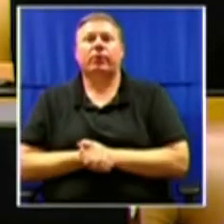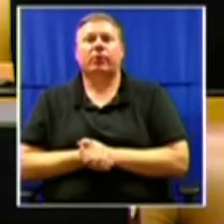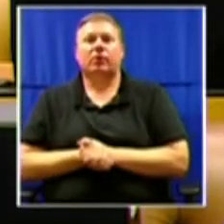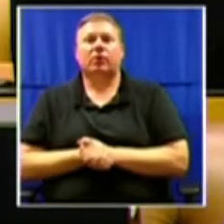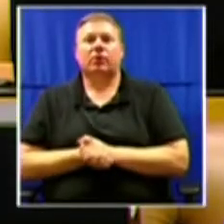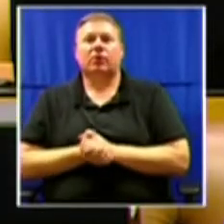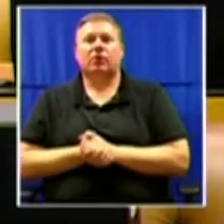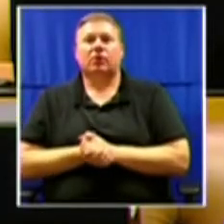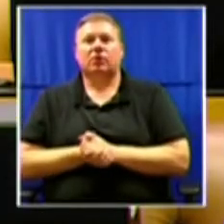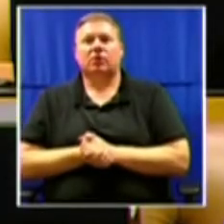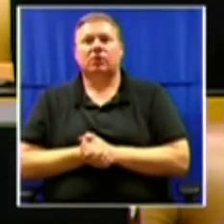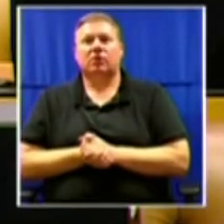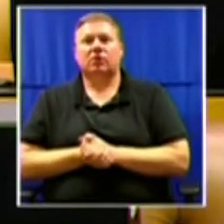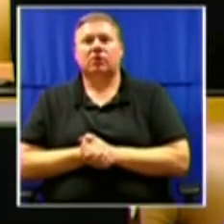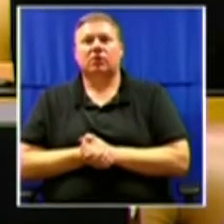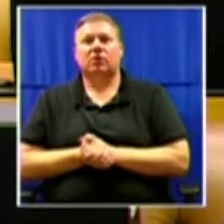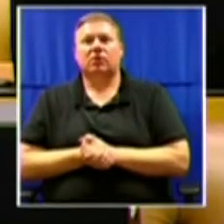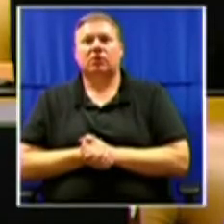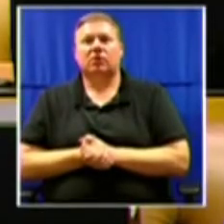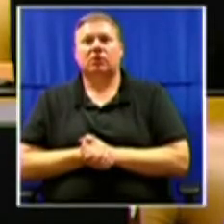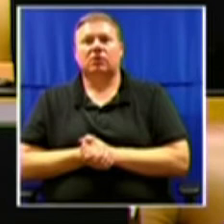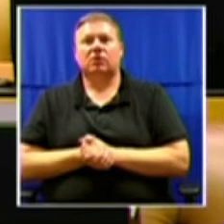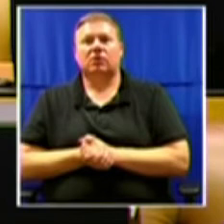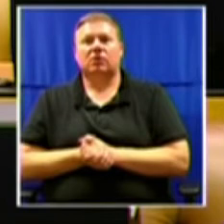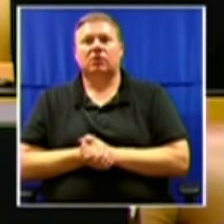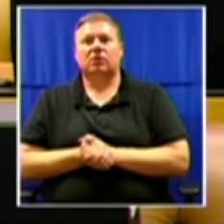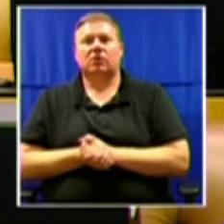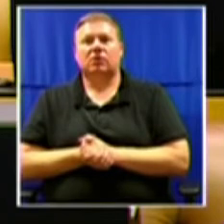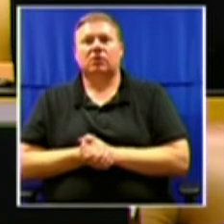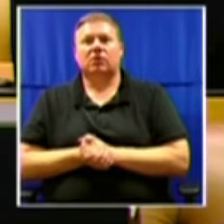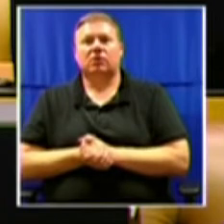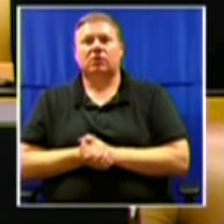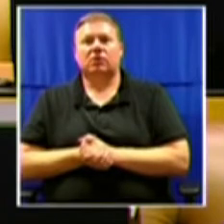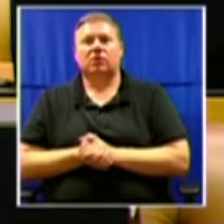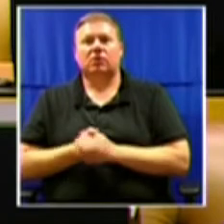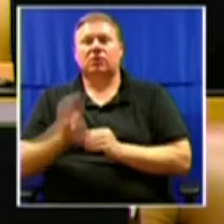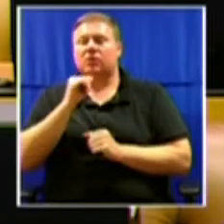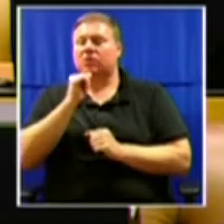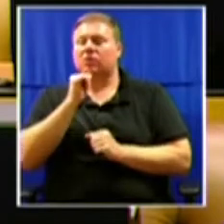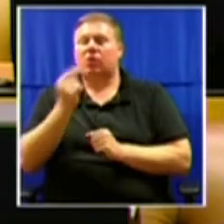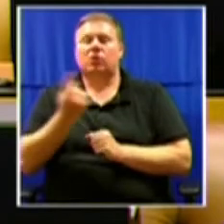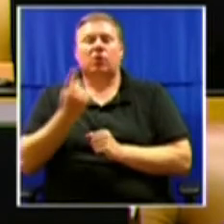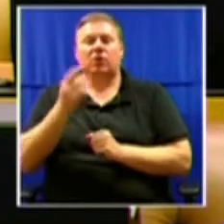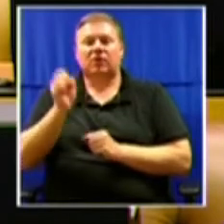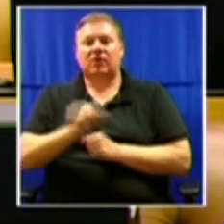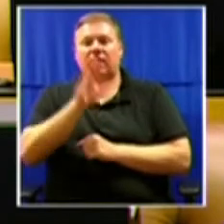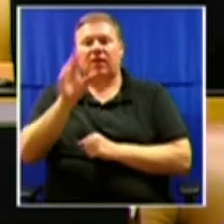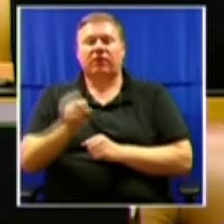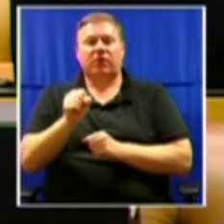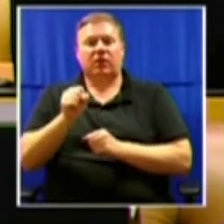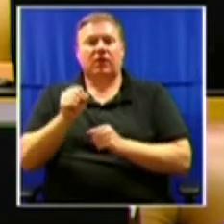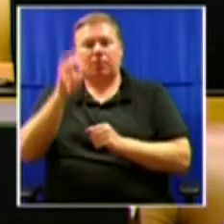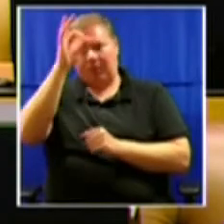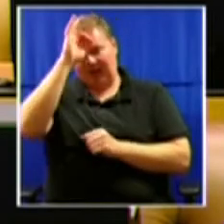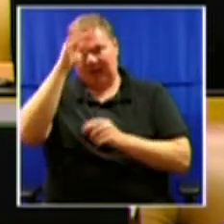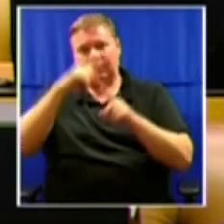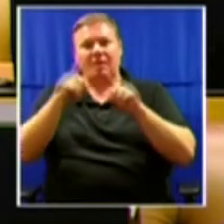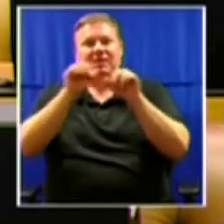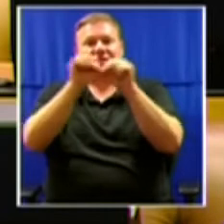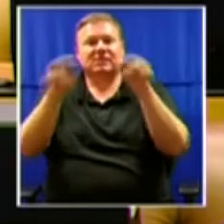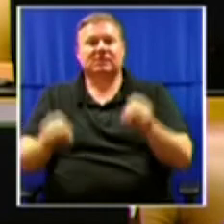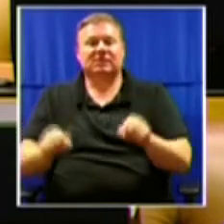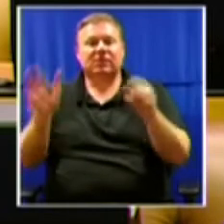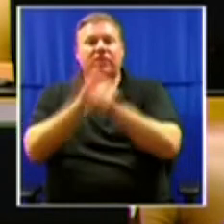Chairperson. It is on that score that not just as the South African police, but as a system, as